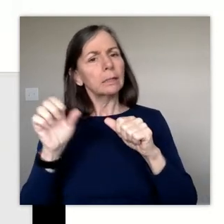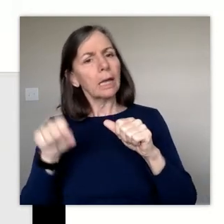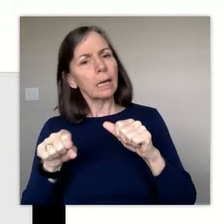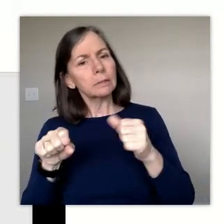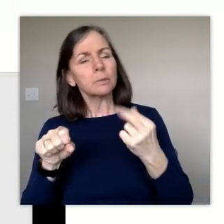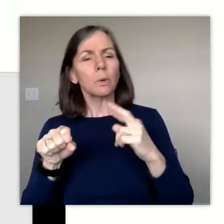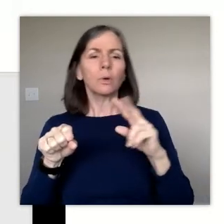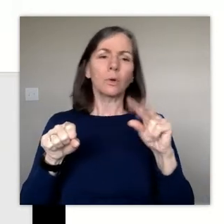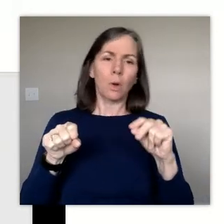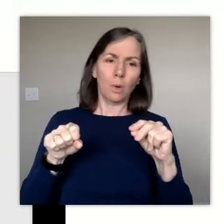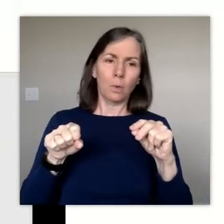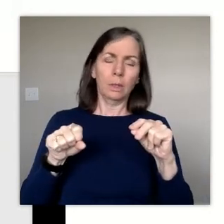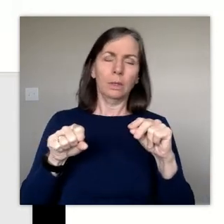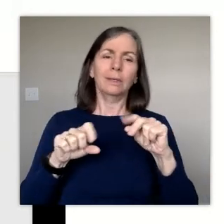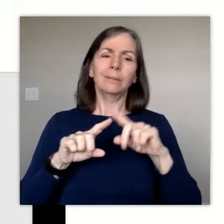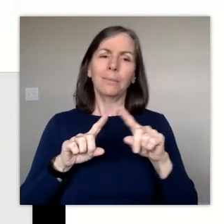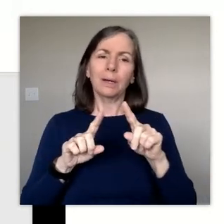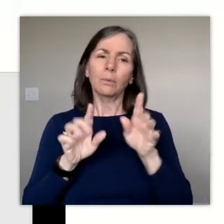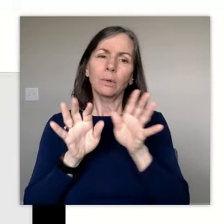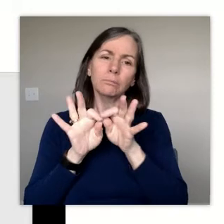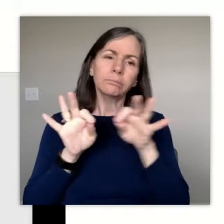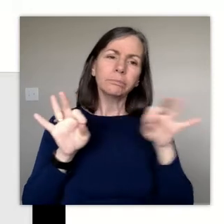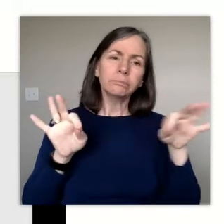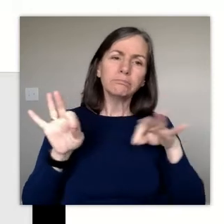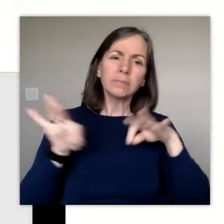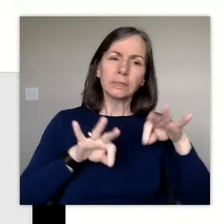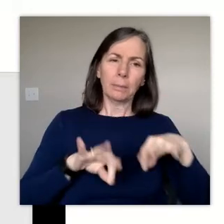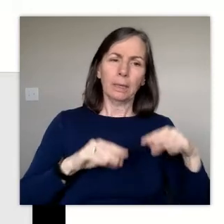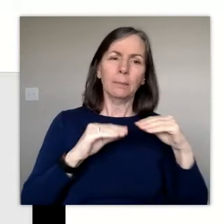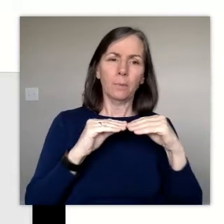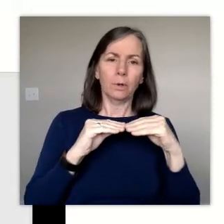flesh that out into a few more words.